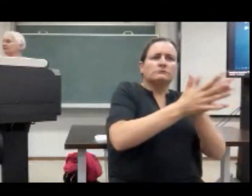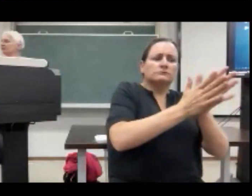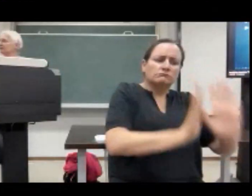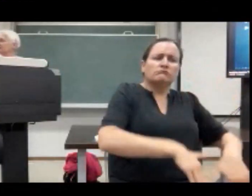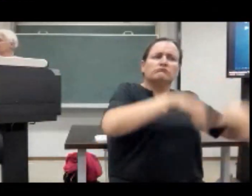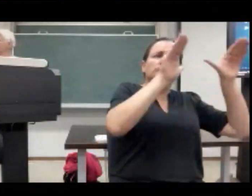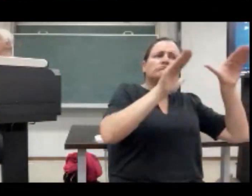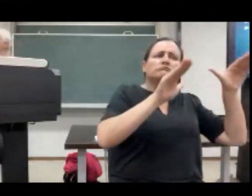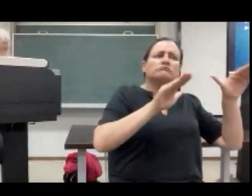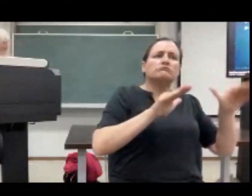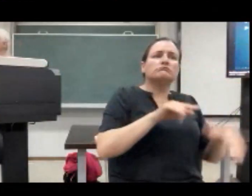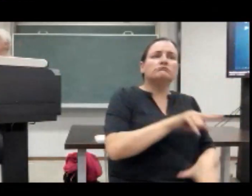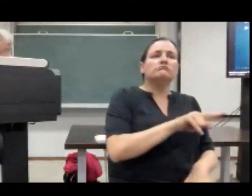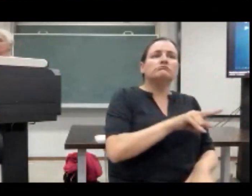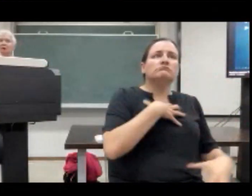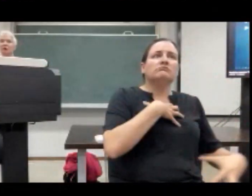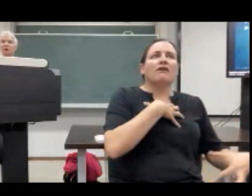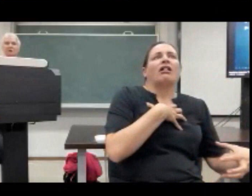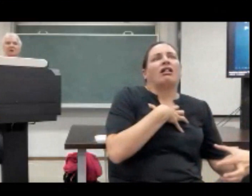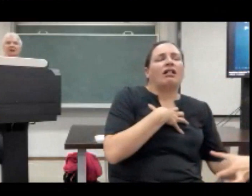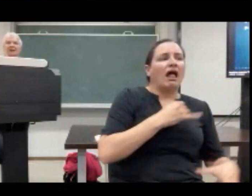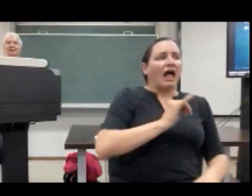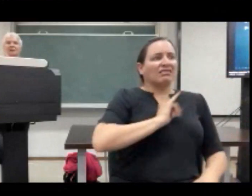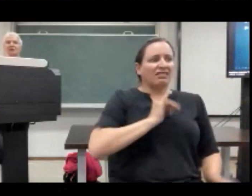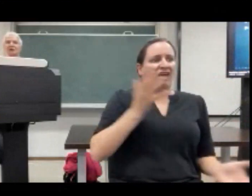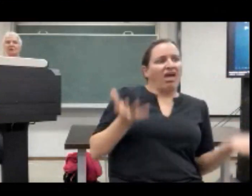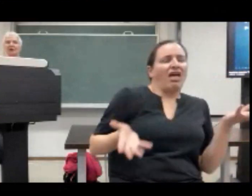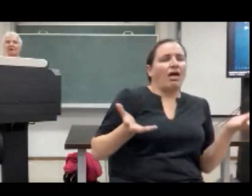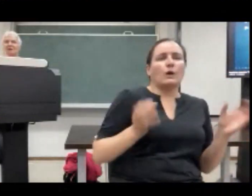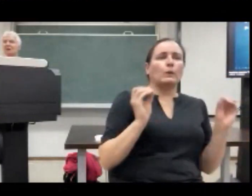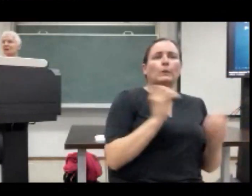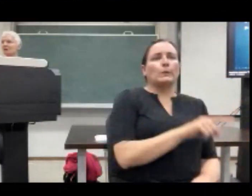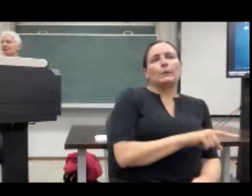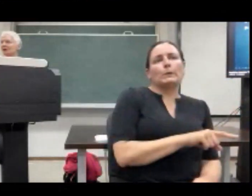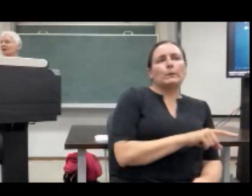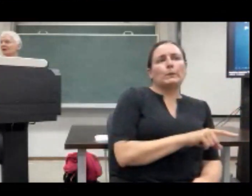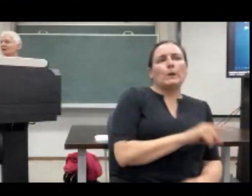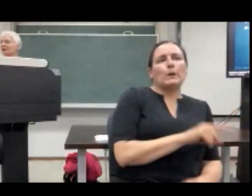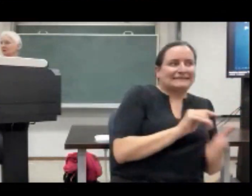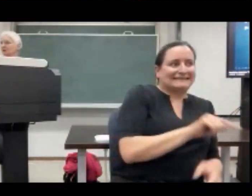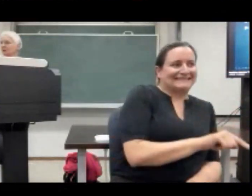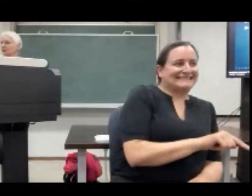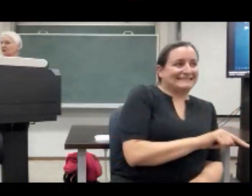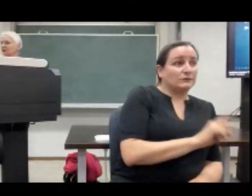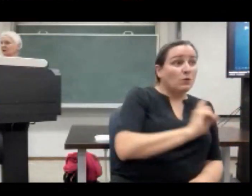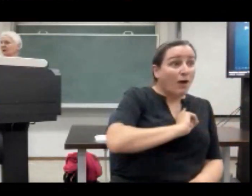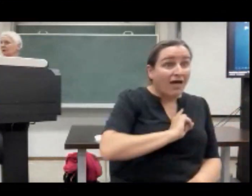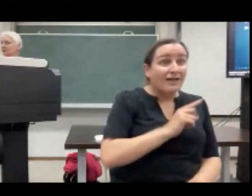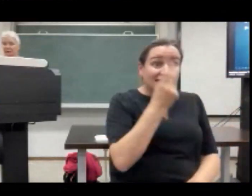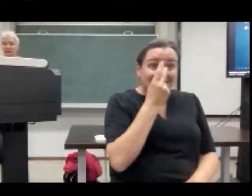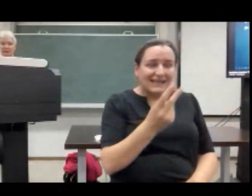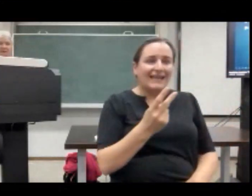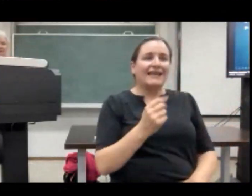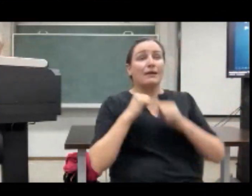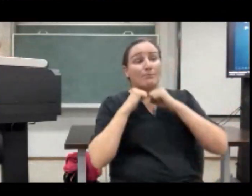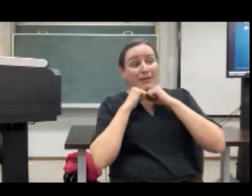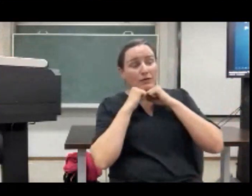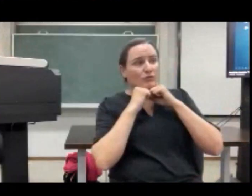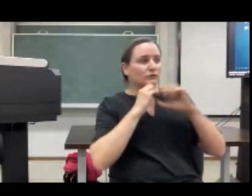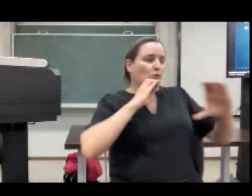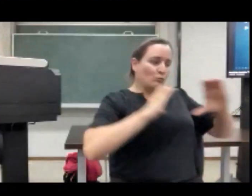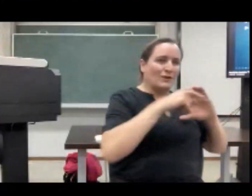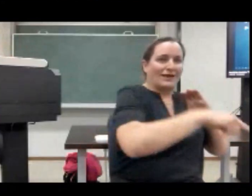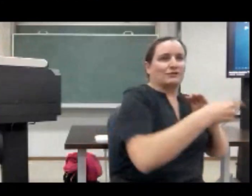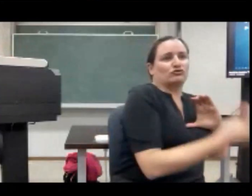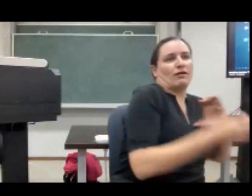this vulnerability to the same extent. So the good communication between parents and children is so important here, also for the sense